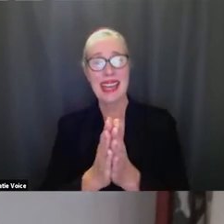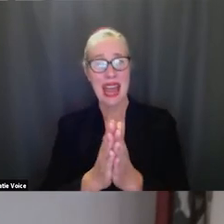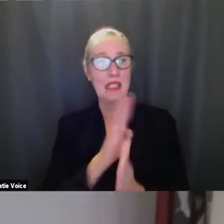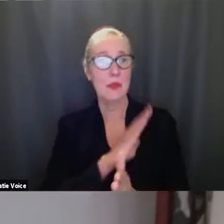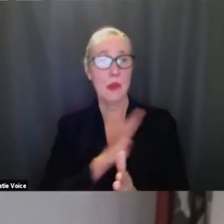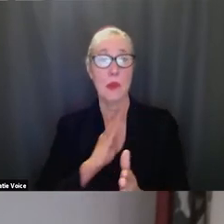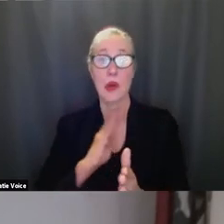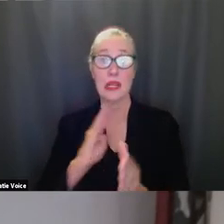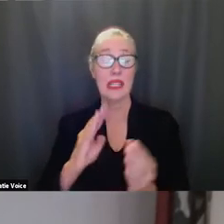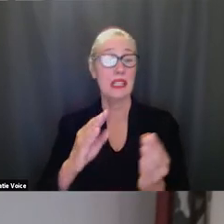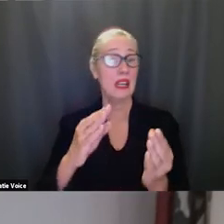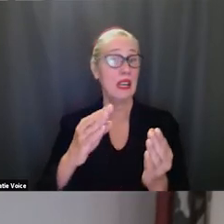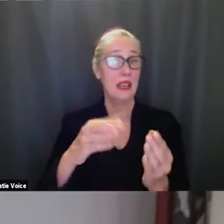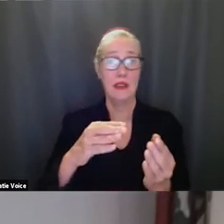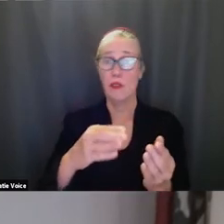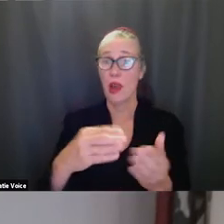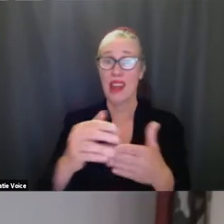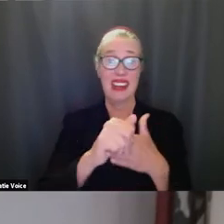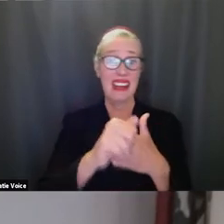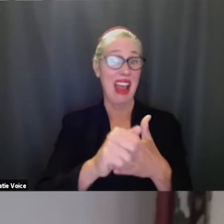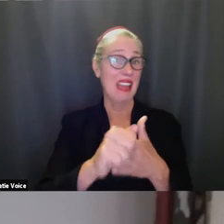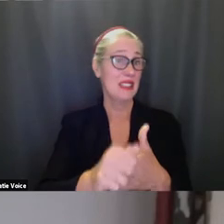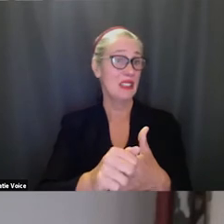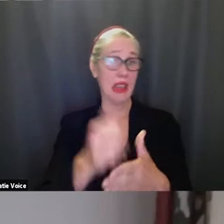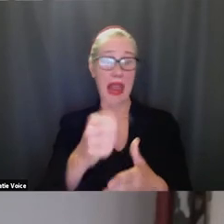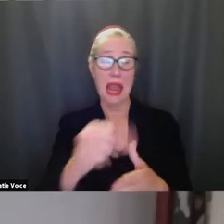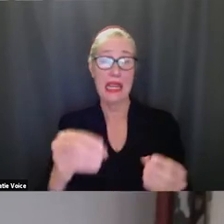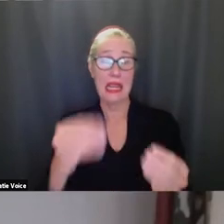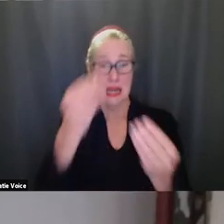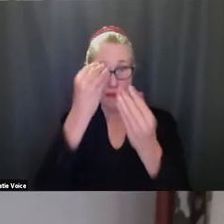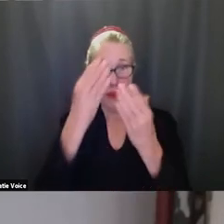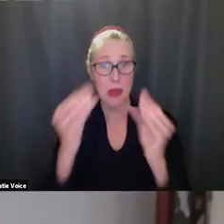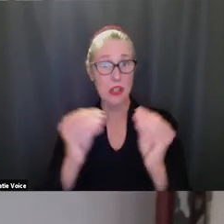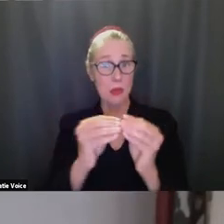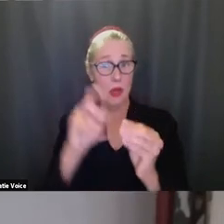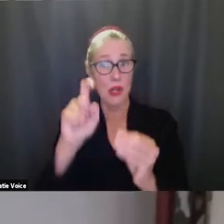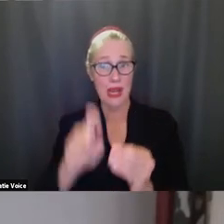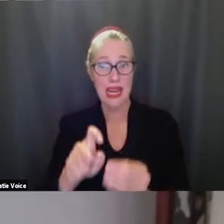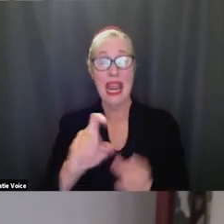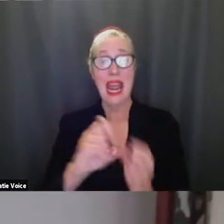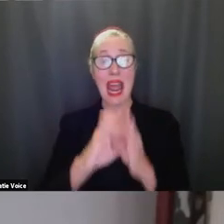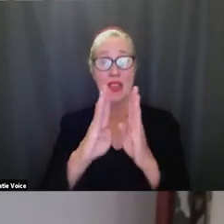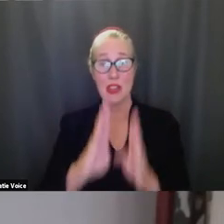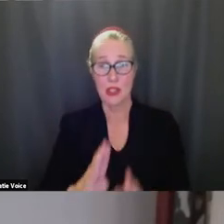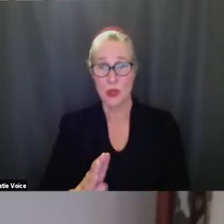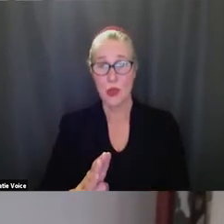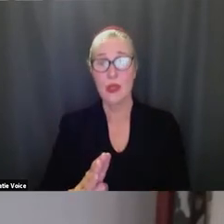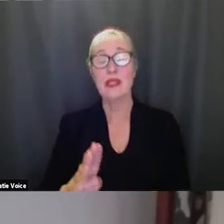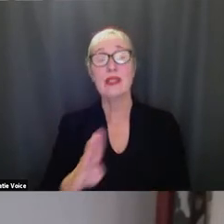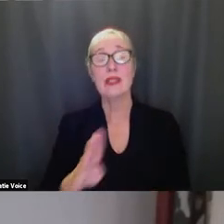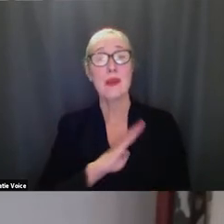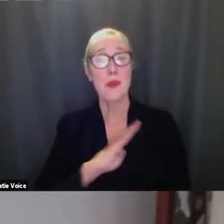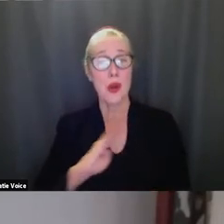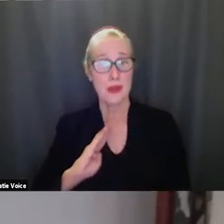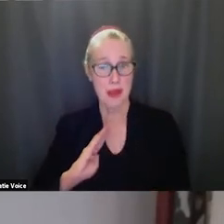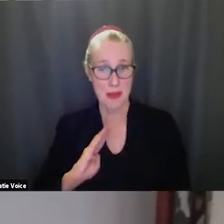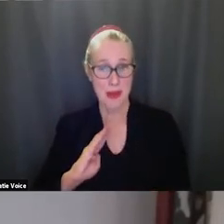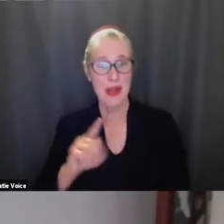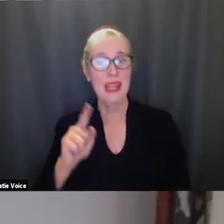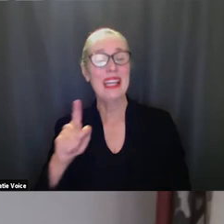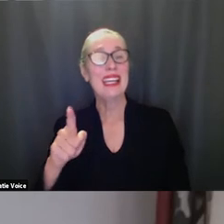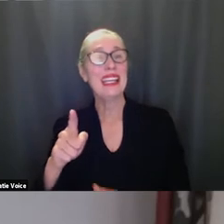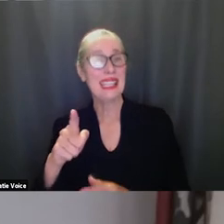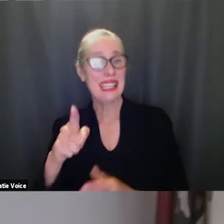information you may need i know that our student board member dawson attends the school and also has some important information to share with